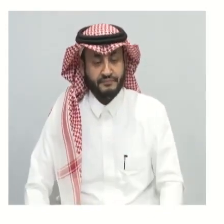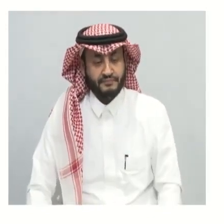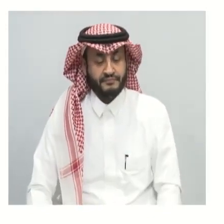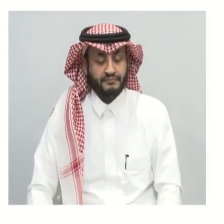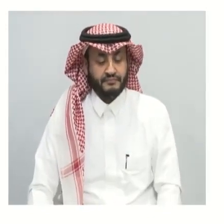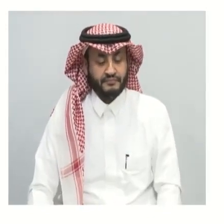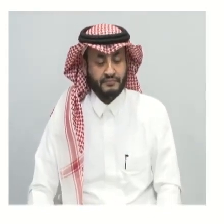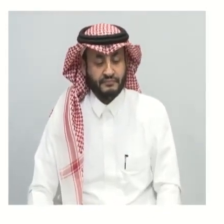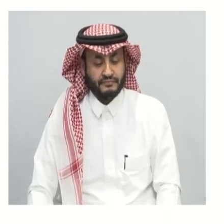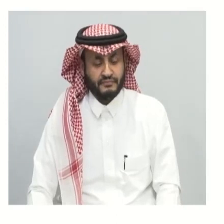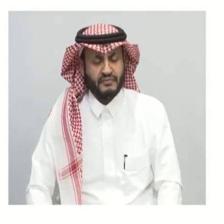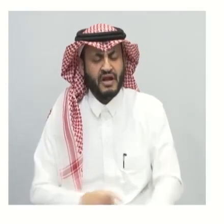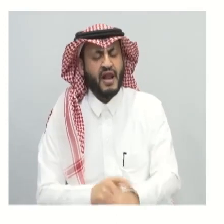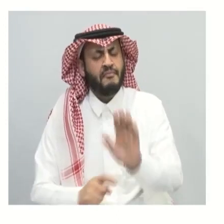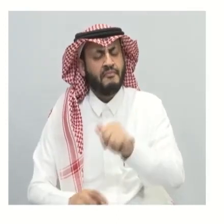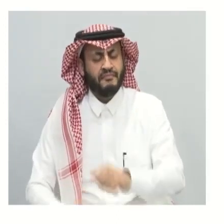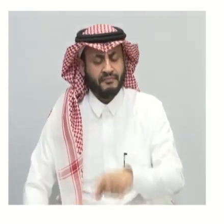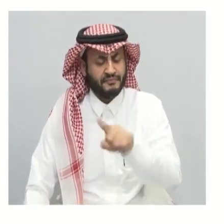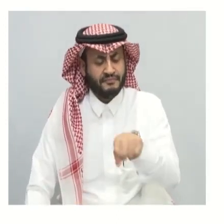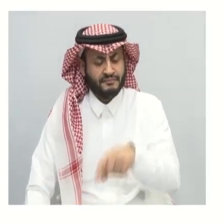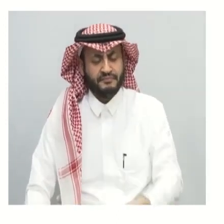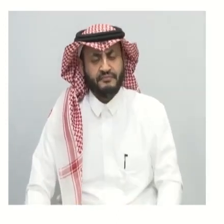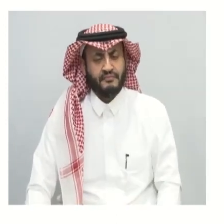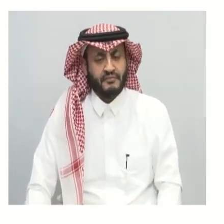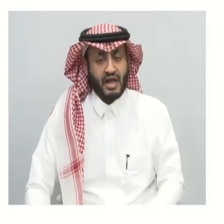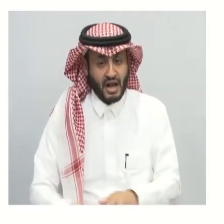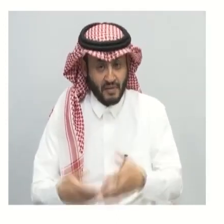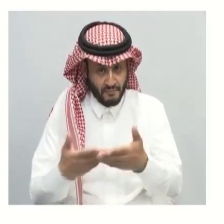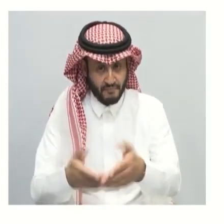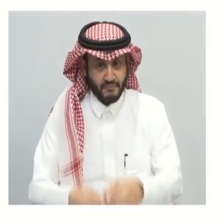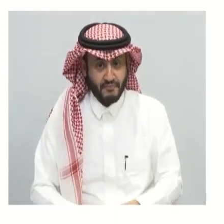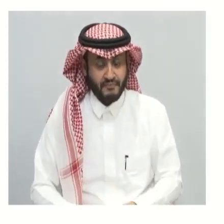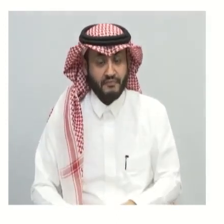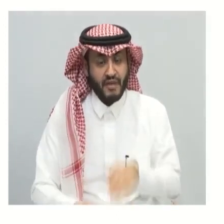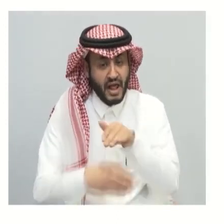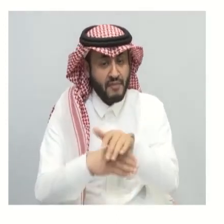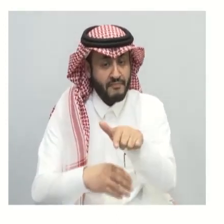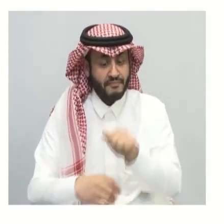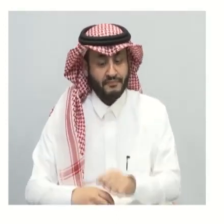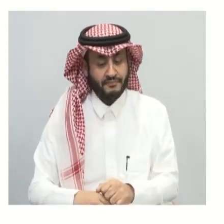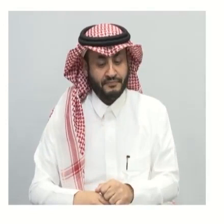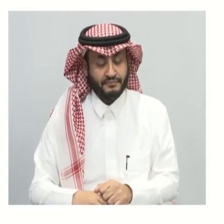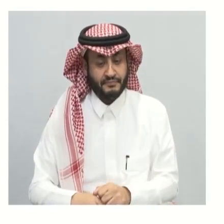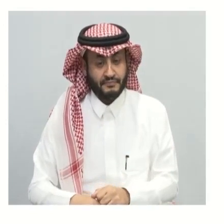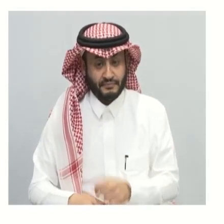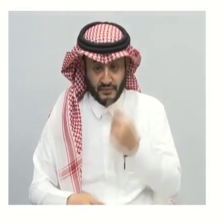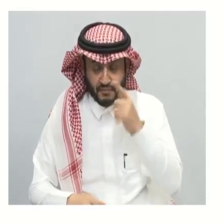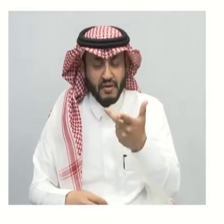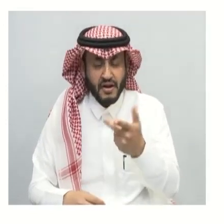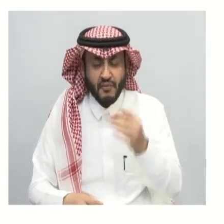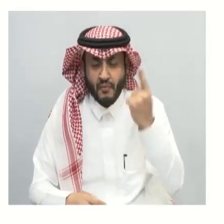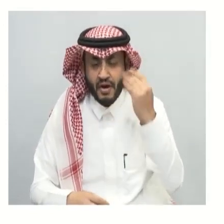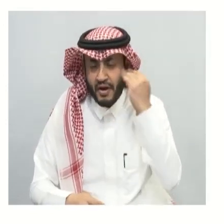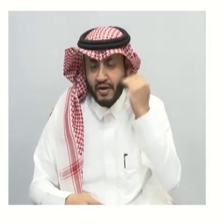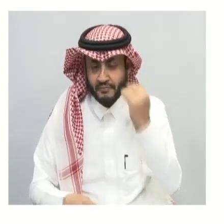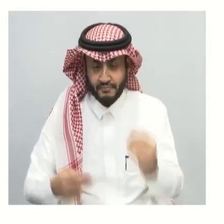Sandra is never on time. I'm going to tell Sandra to tell her to be more punctual.